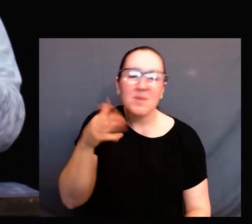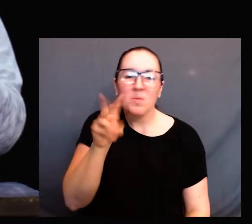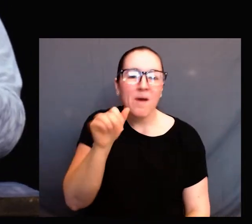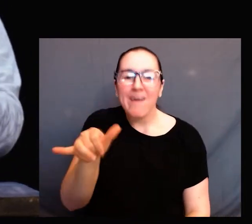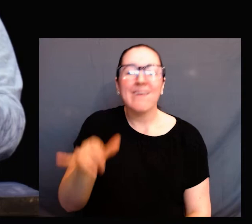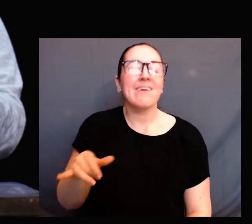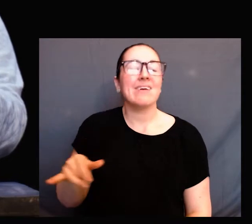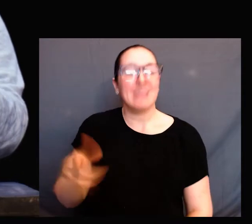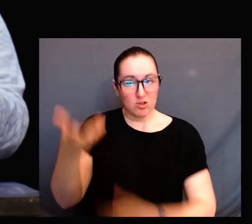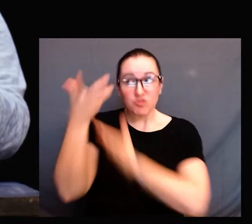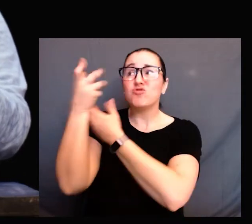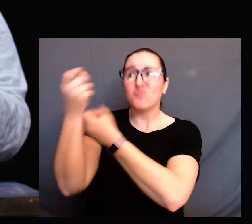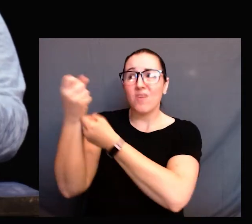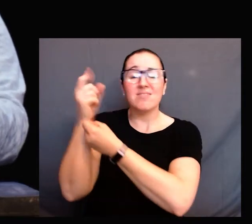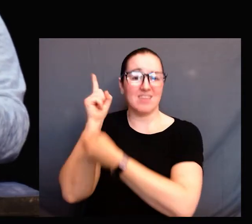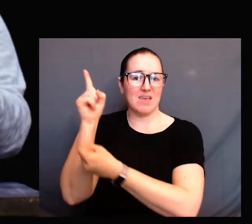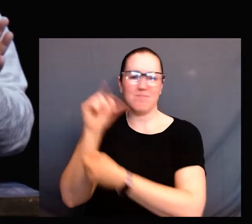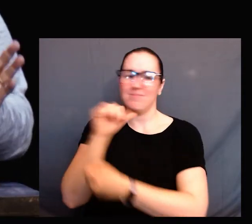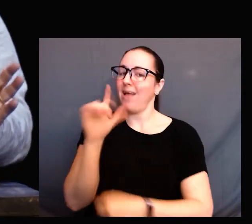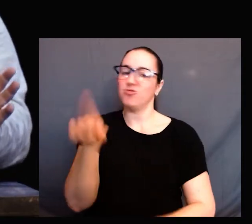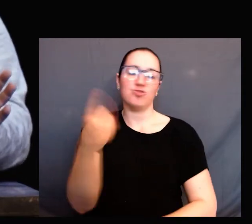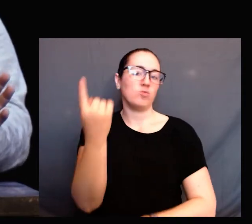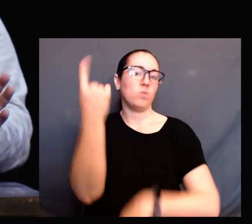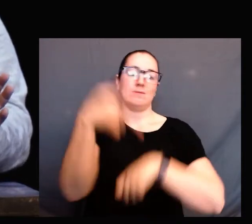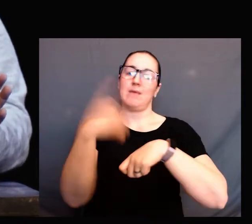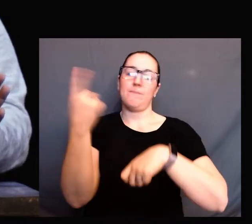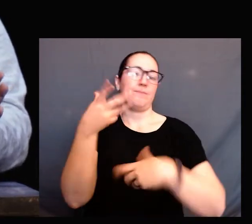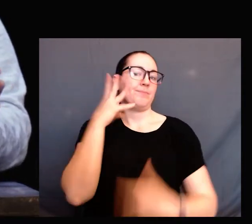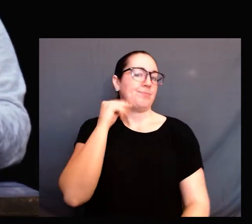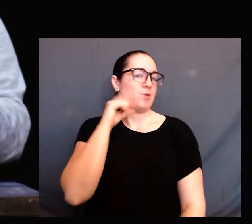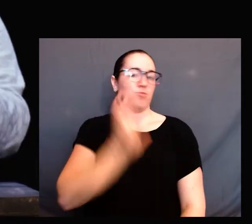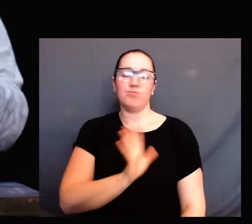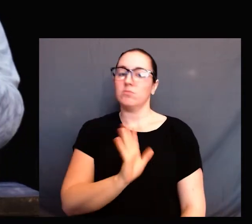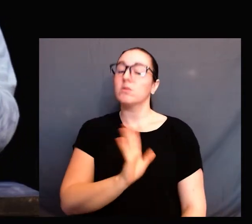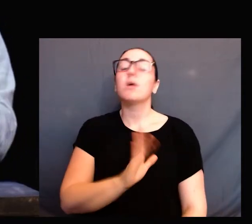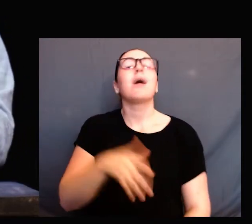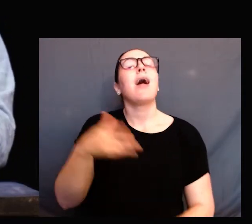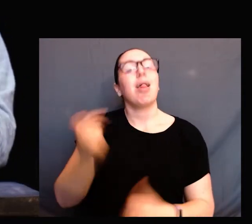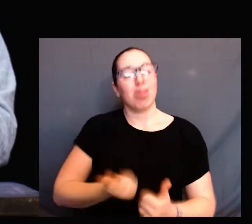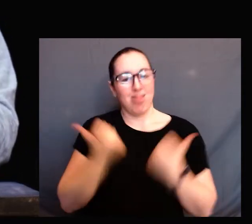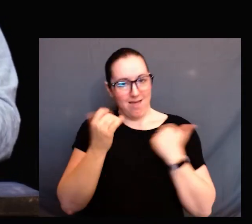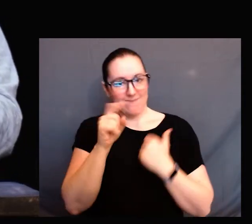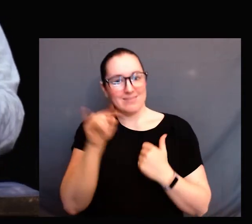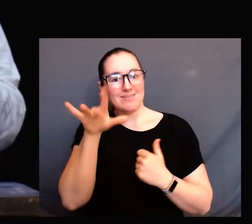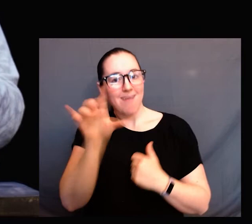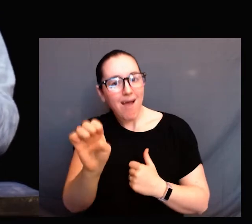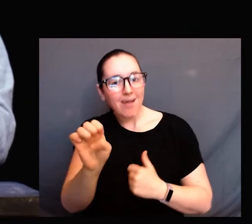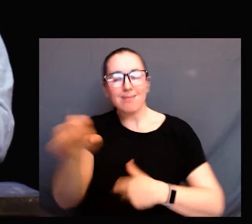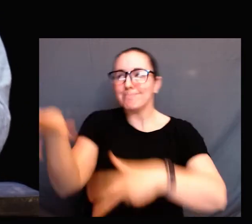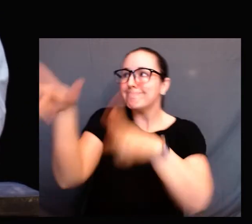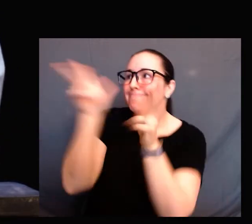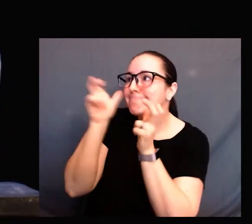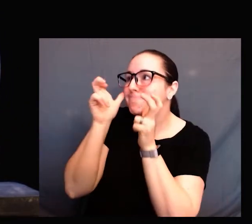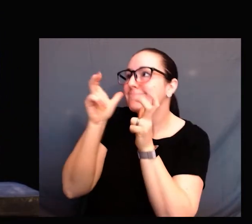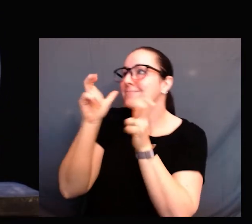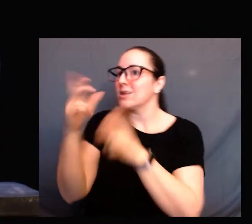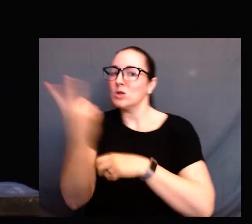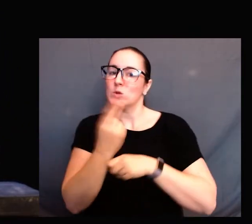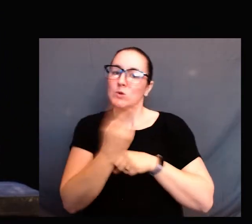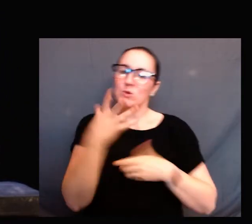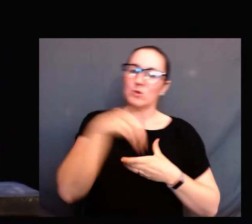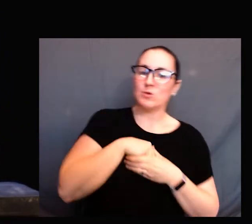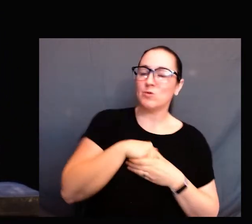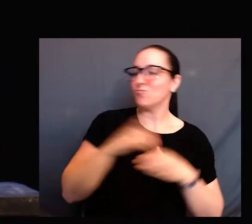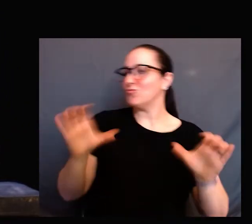simply trusting in him, not as a one-time experience, but as a lifestyle. Hearing and